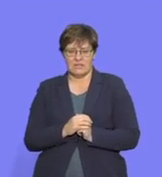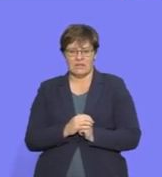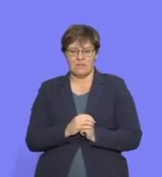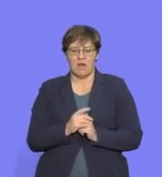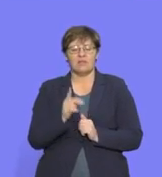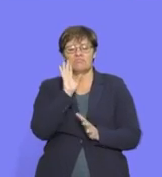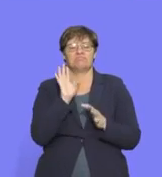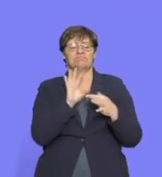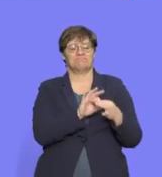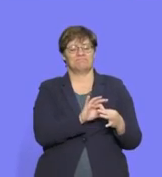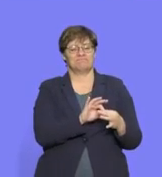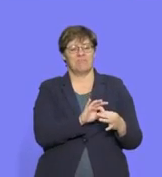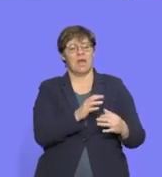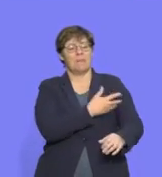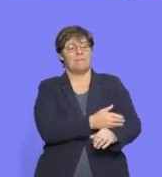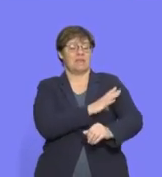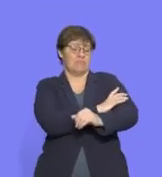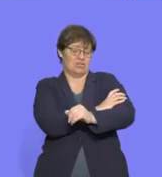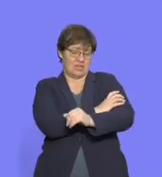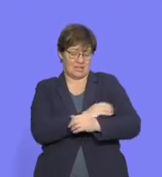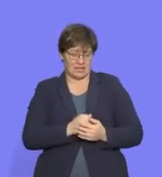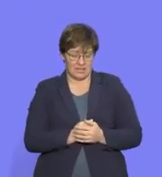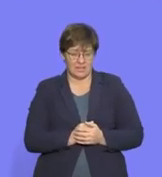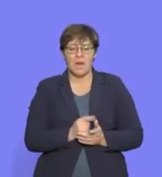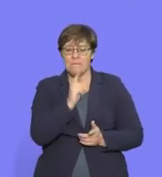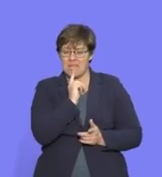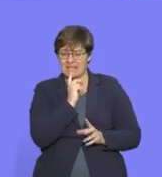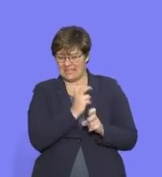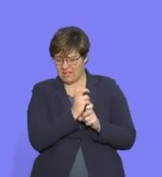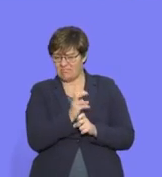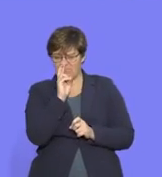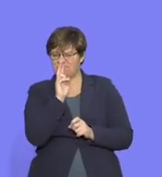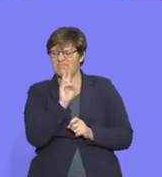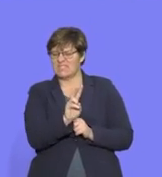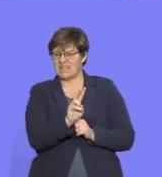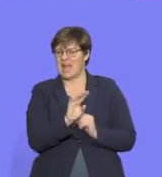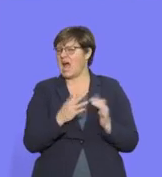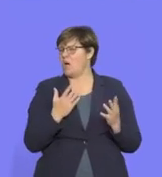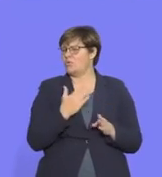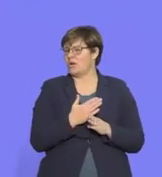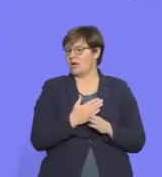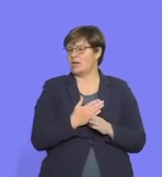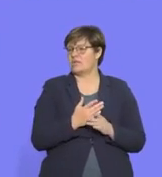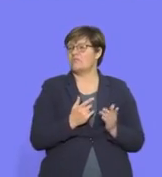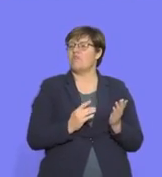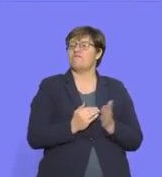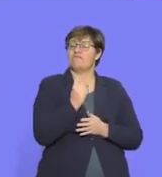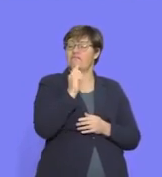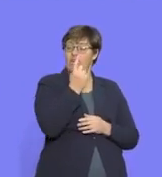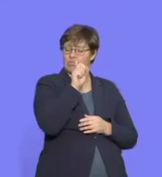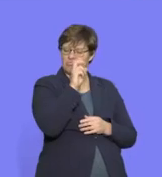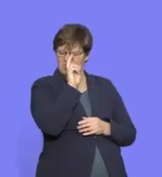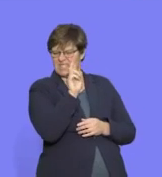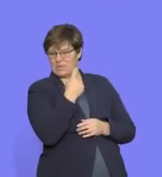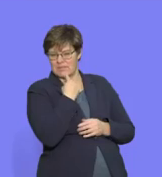related to blood pressure. As I said to you, it's quite a tricky one, so let's see if we can work, even if we just work through the first question, let's see what